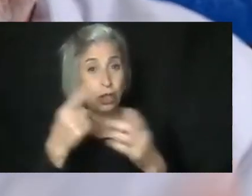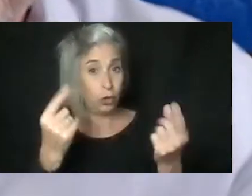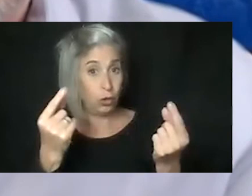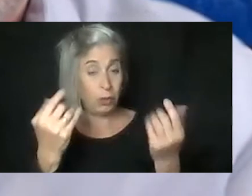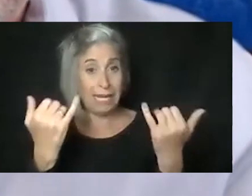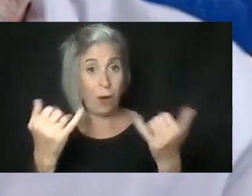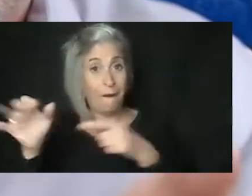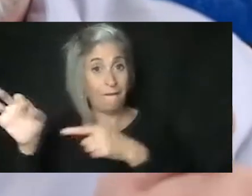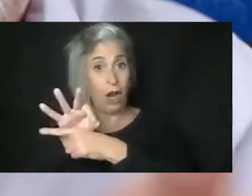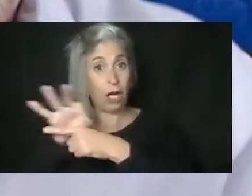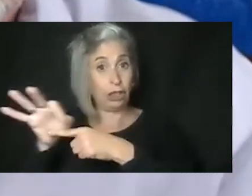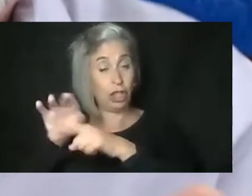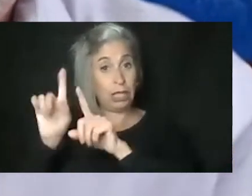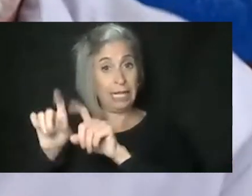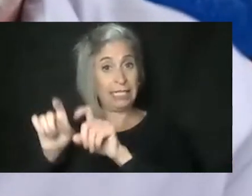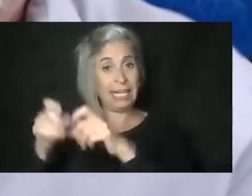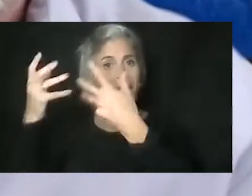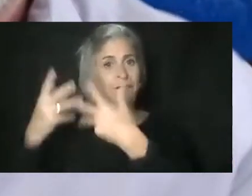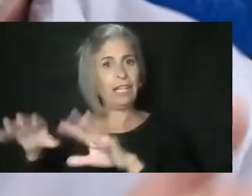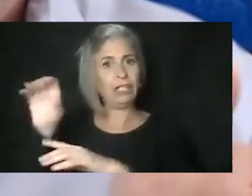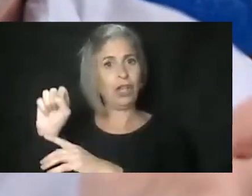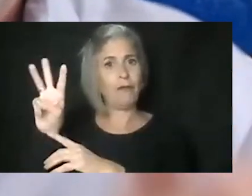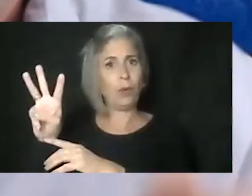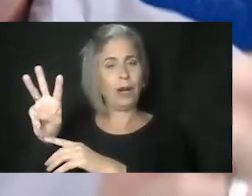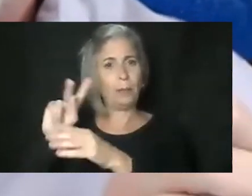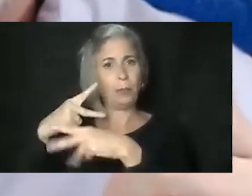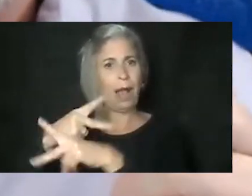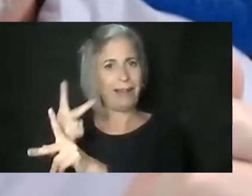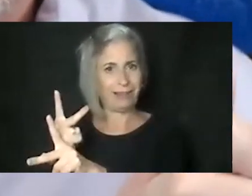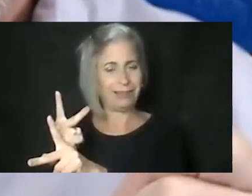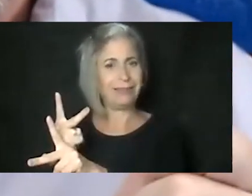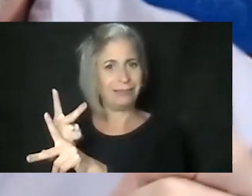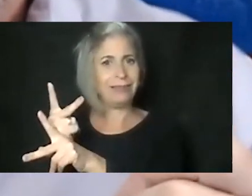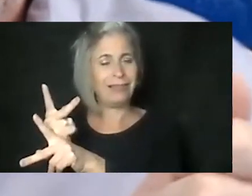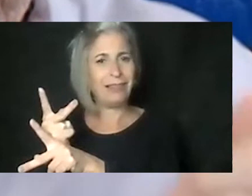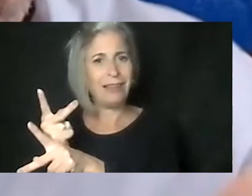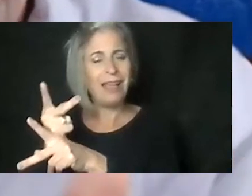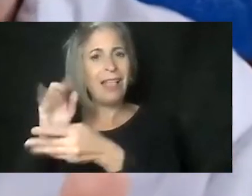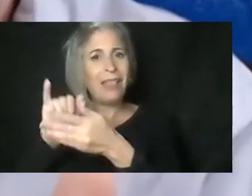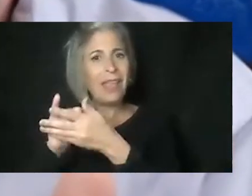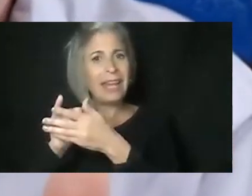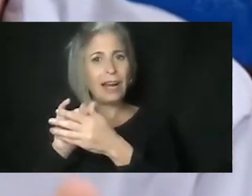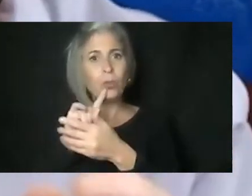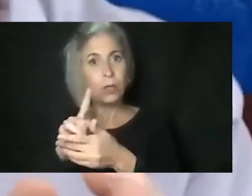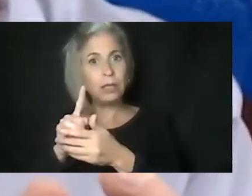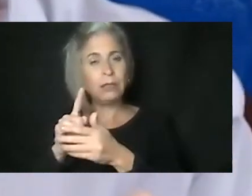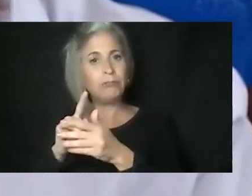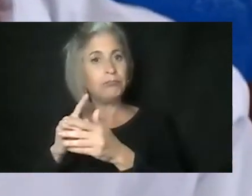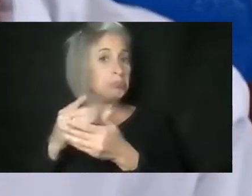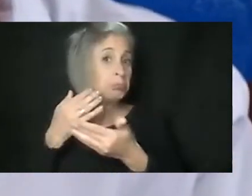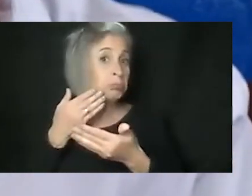doing functional testing on finished software products or software products that are, fairly well developed.